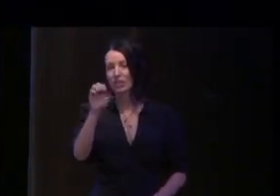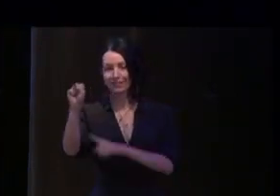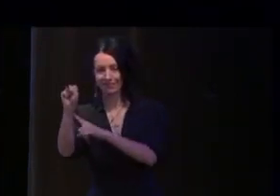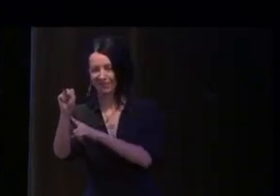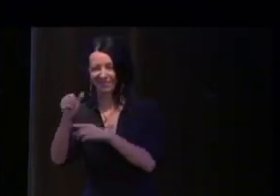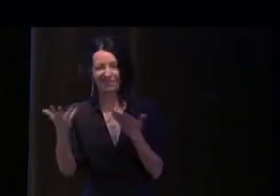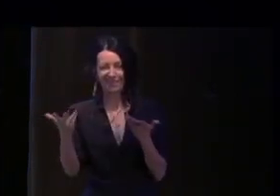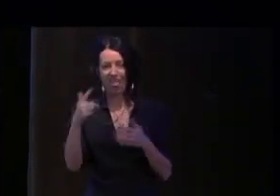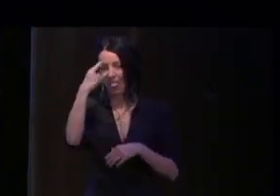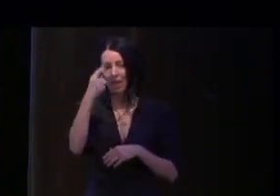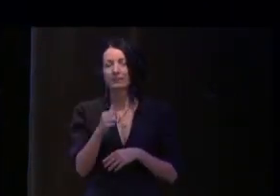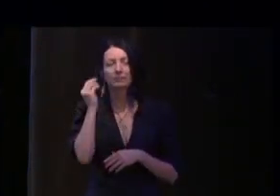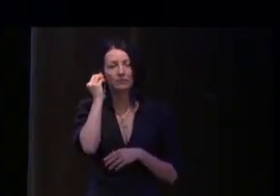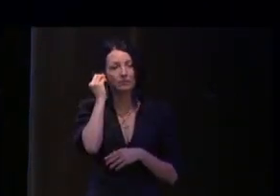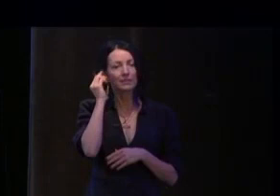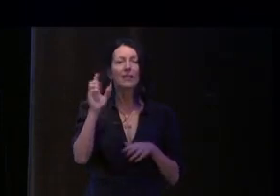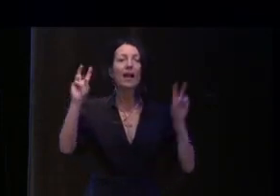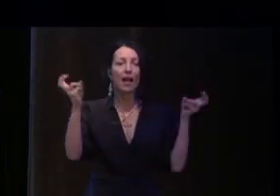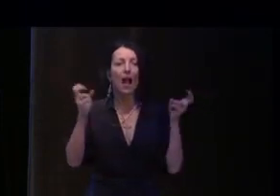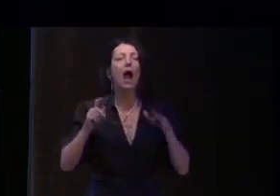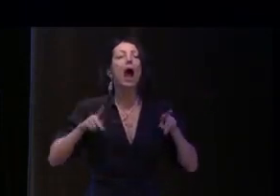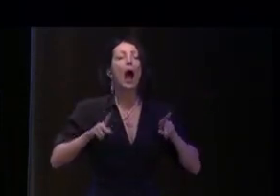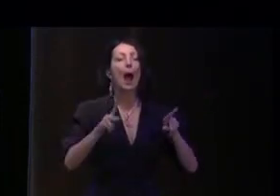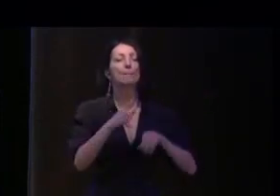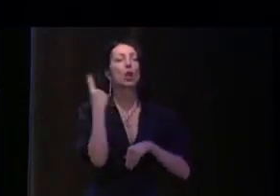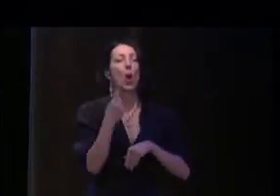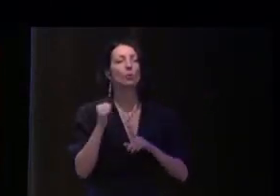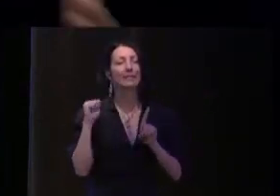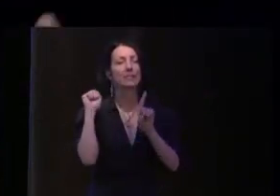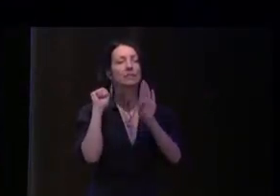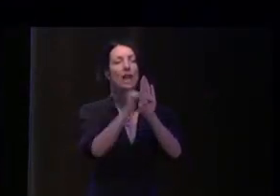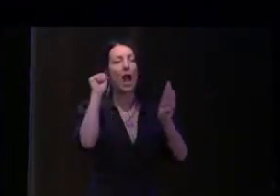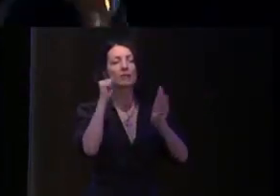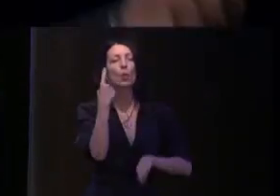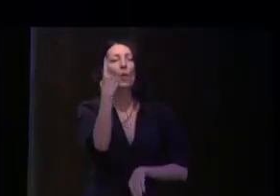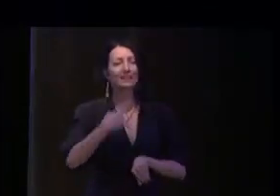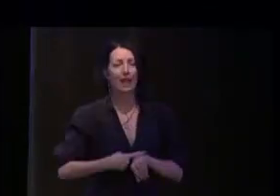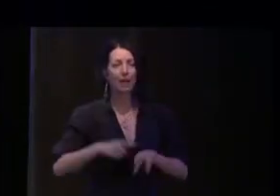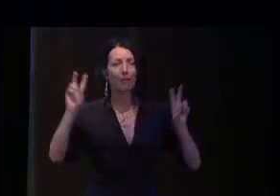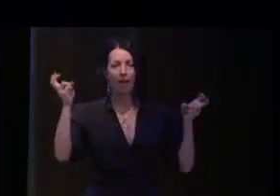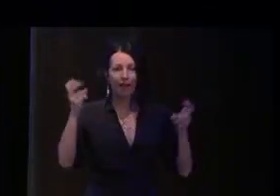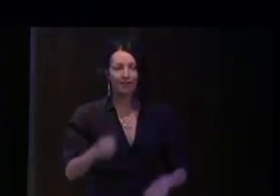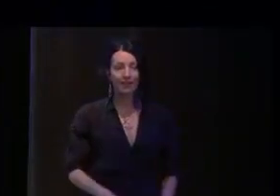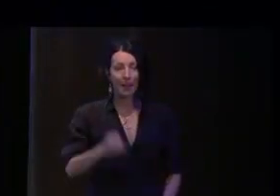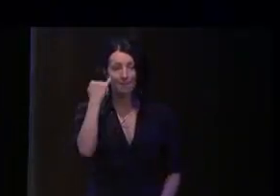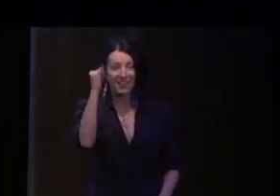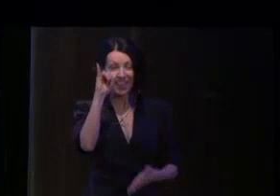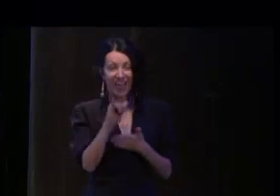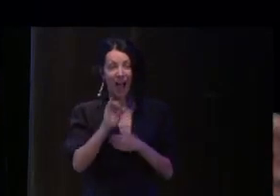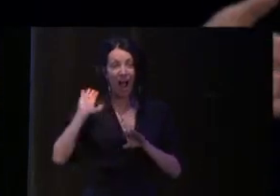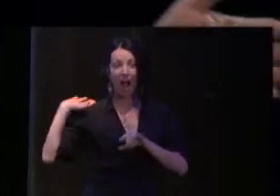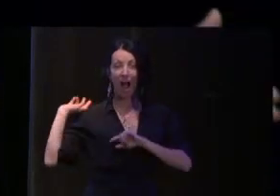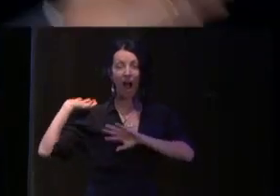like, opportunity only knocks once. Now, can you fathom that particular idea that for all of eternity,